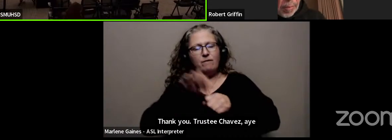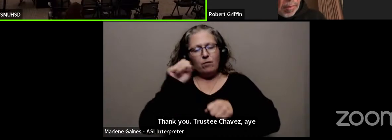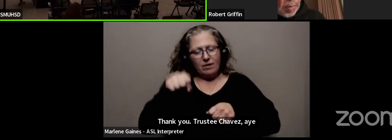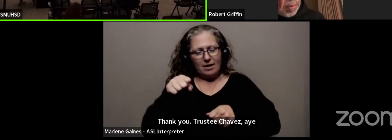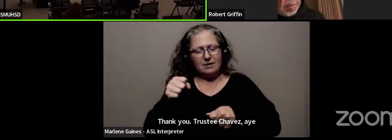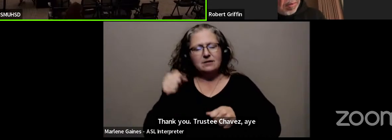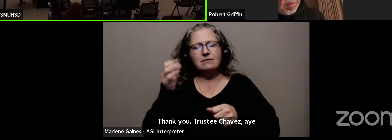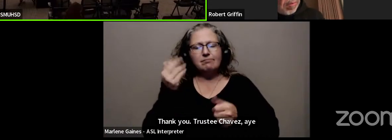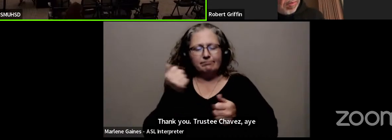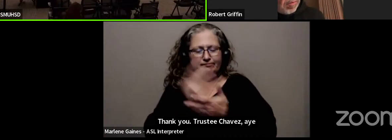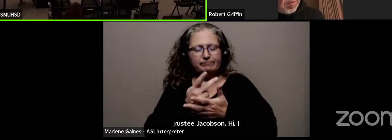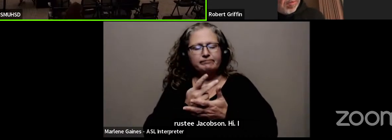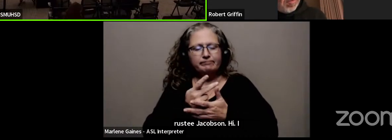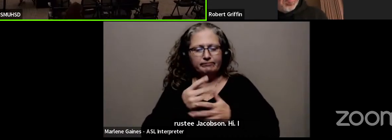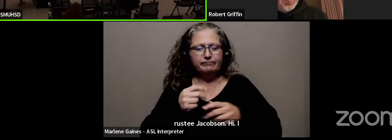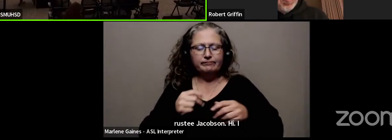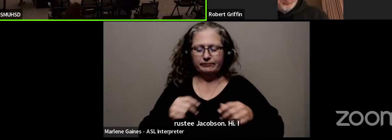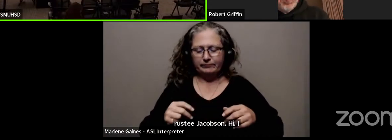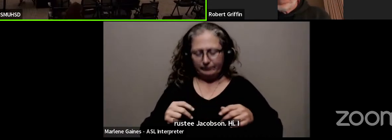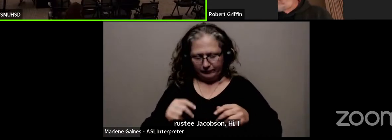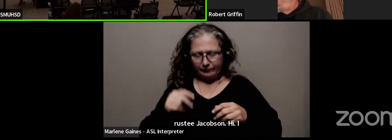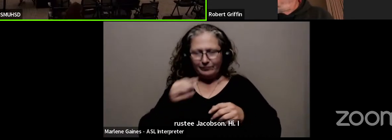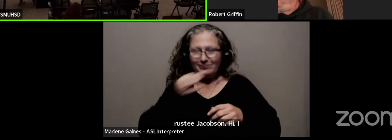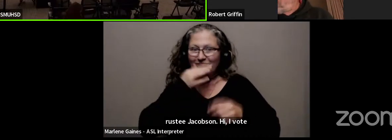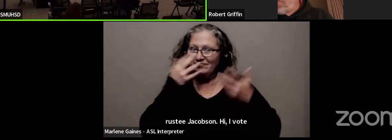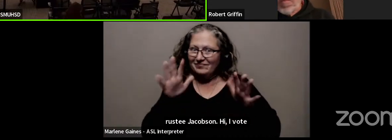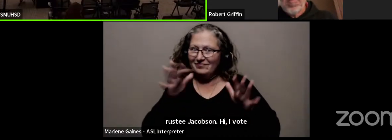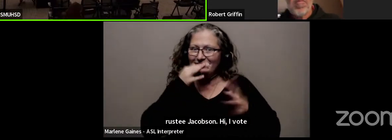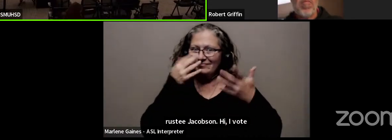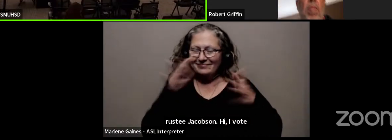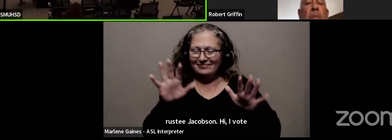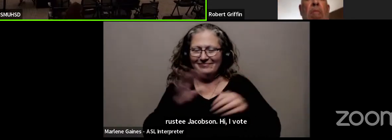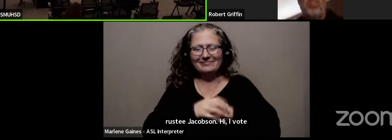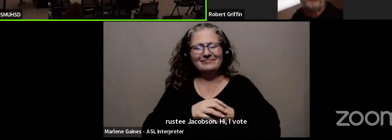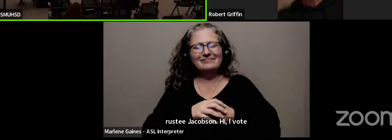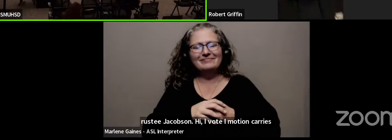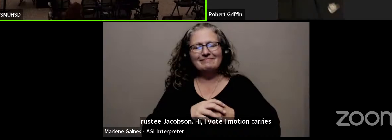carries. We're almost there, y'all. We're almost there.